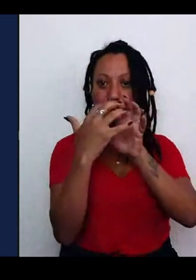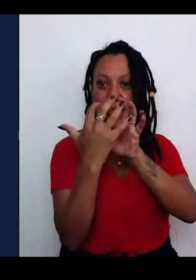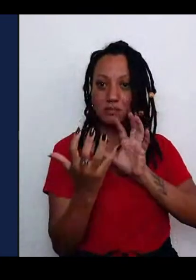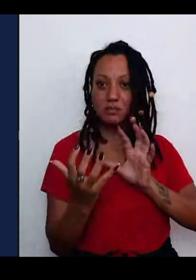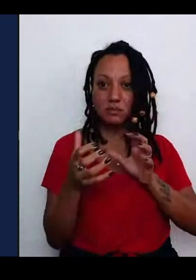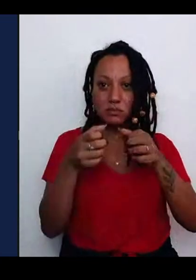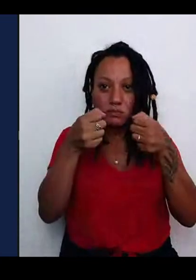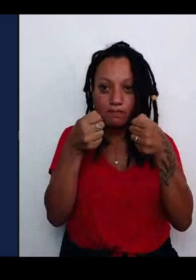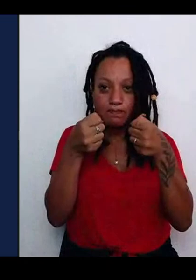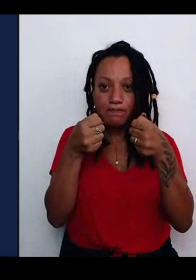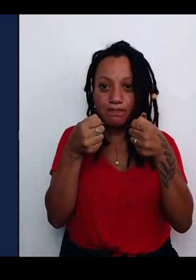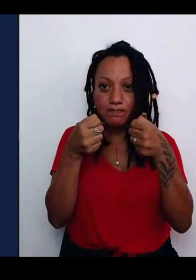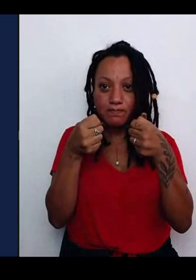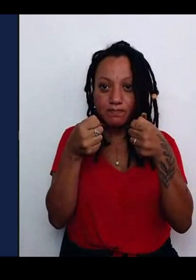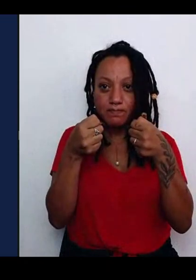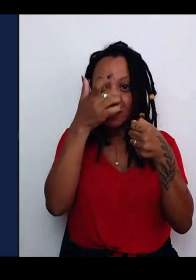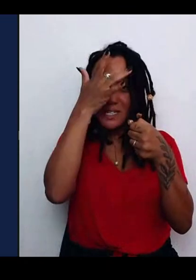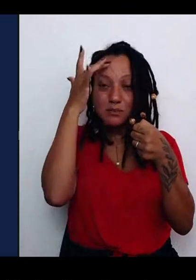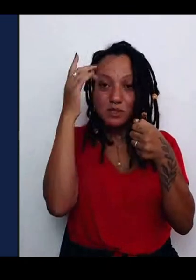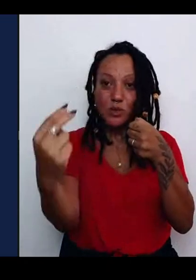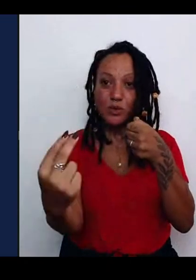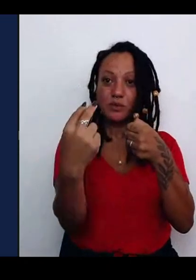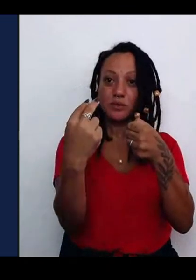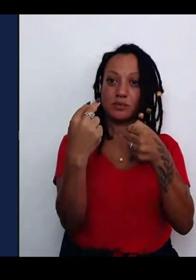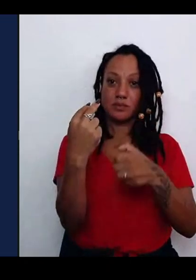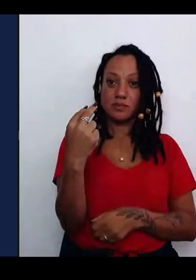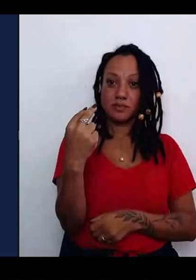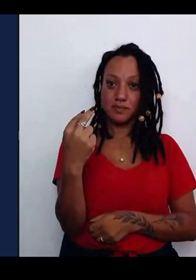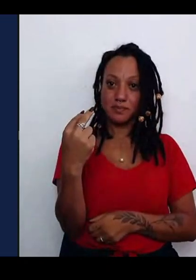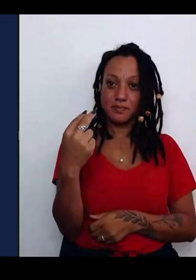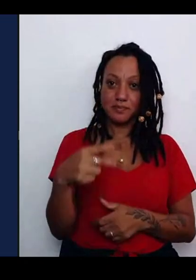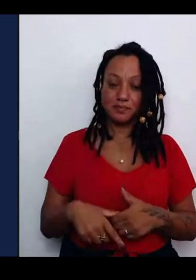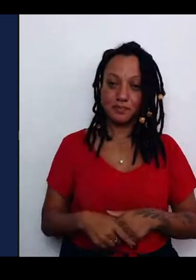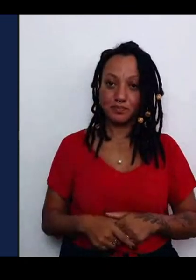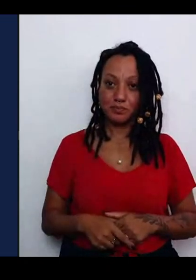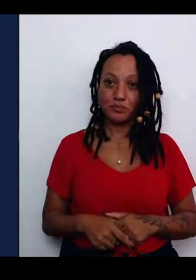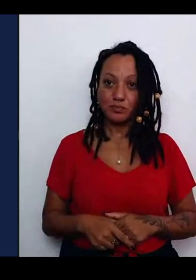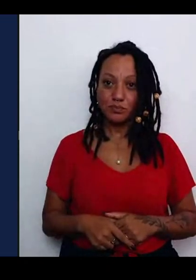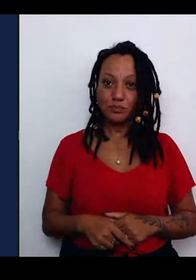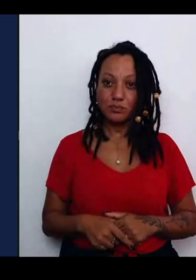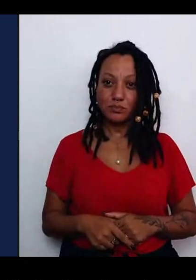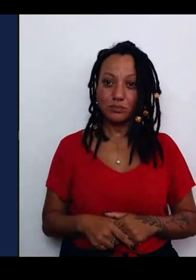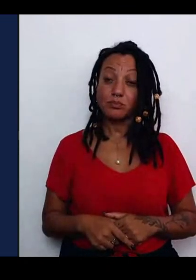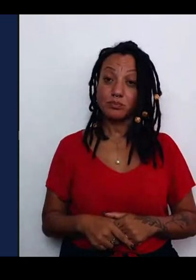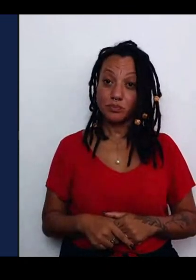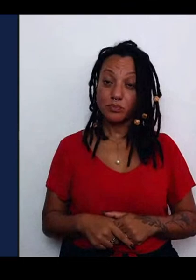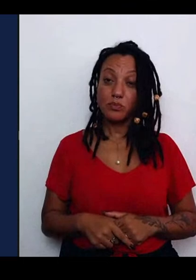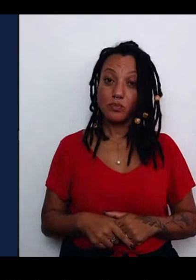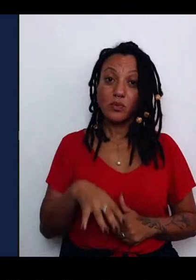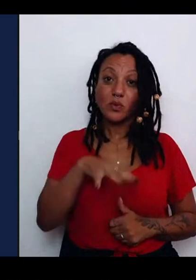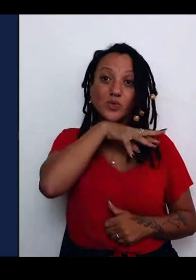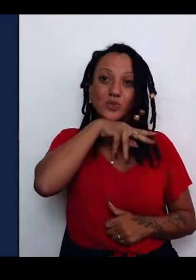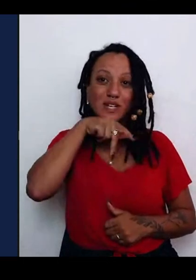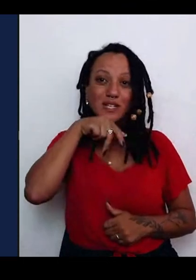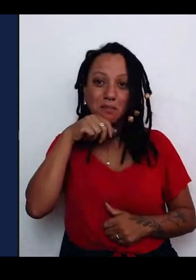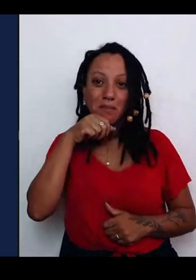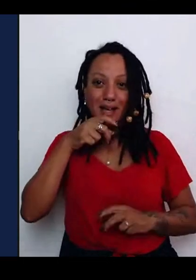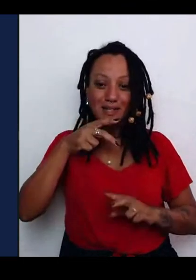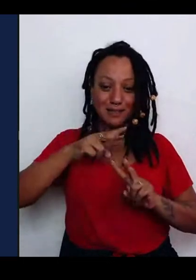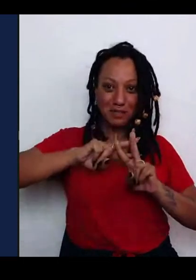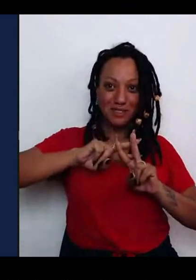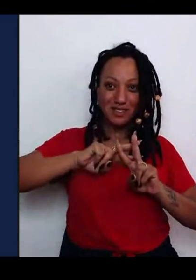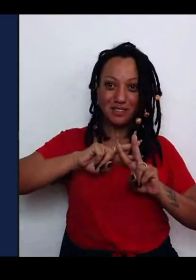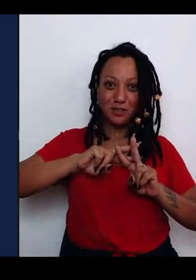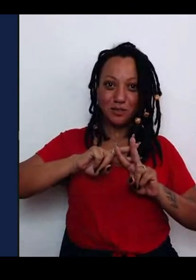bars but despise this condition they remain very mesmerizing and there's a long